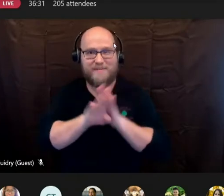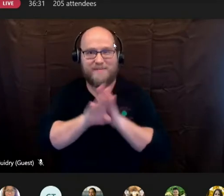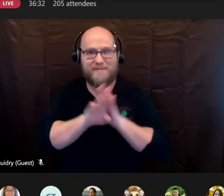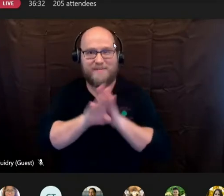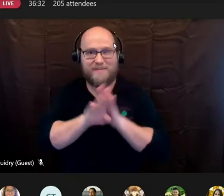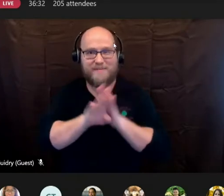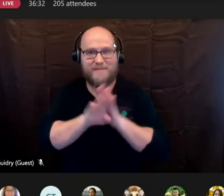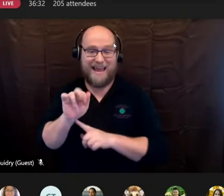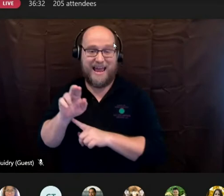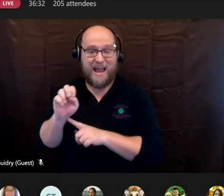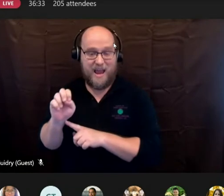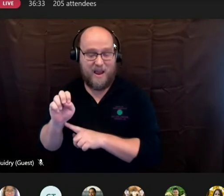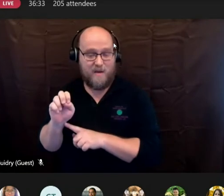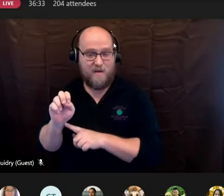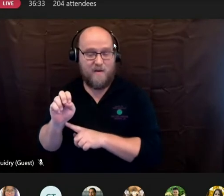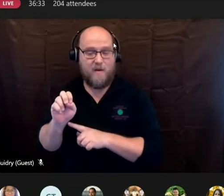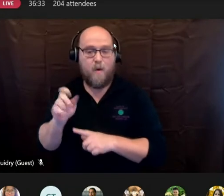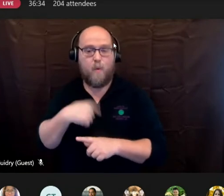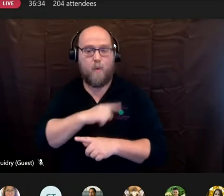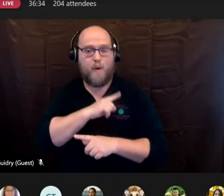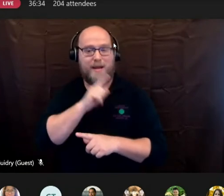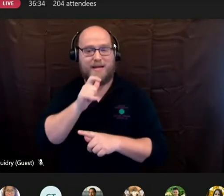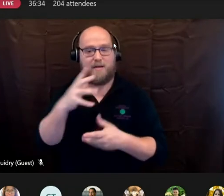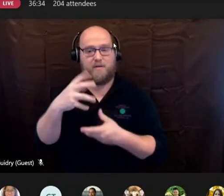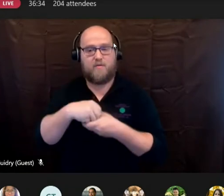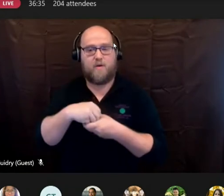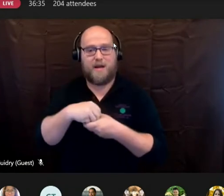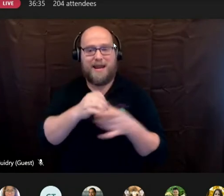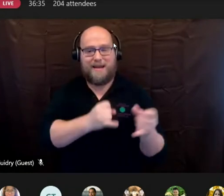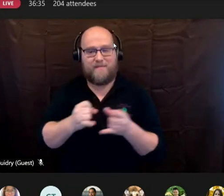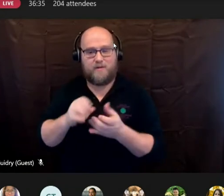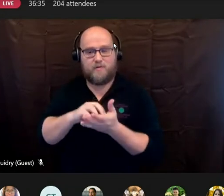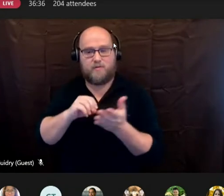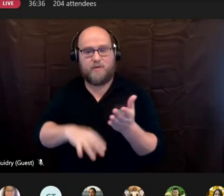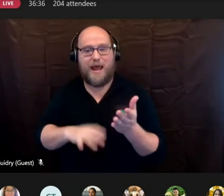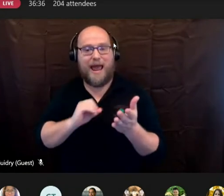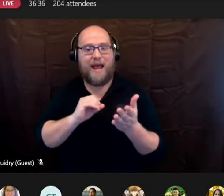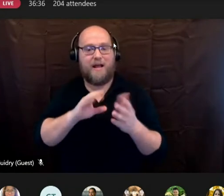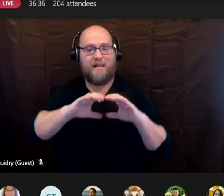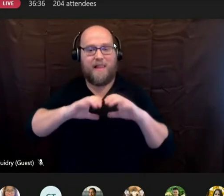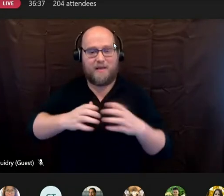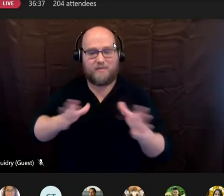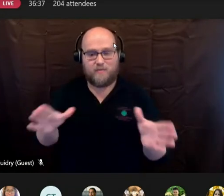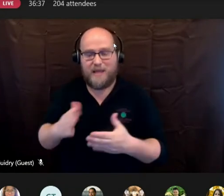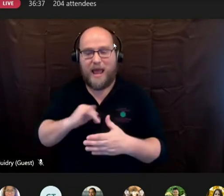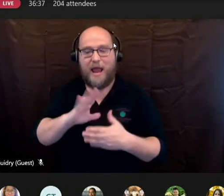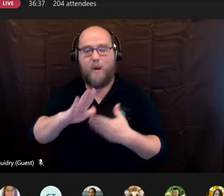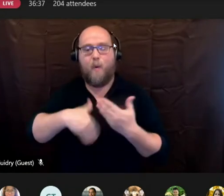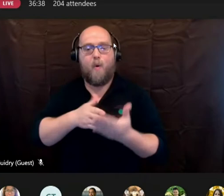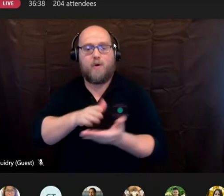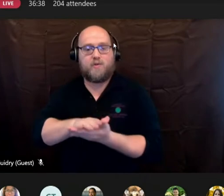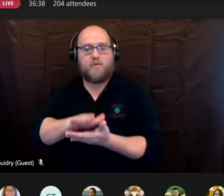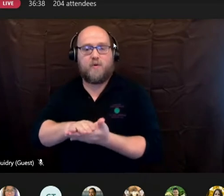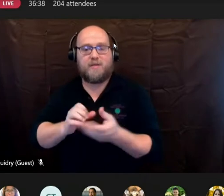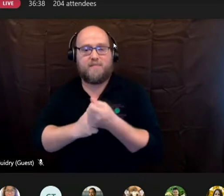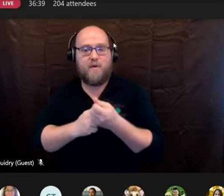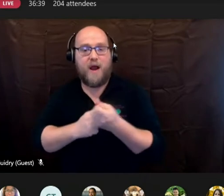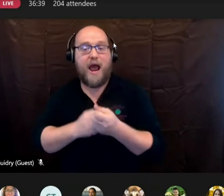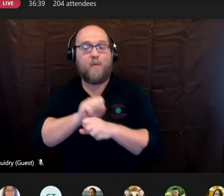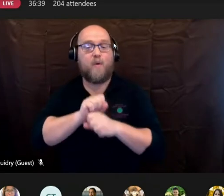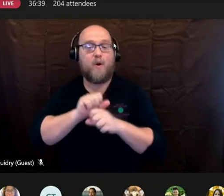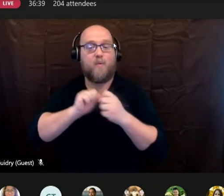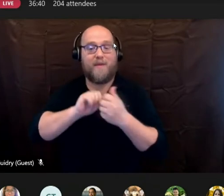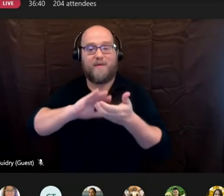coordinate individual student supports, classroom, and whole school supports, and work with community partners to extend that care into